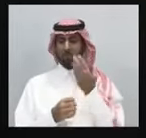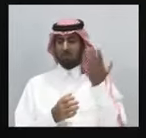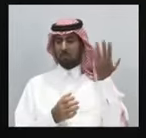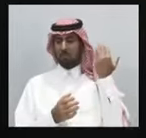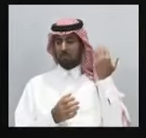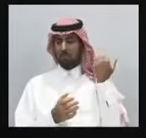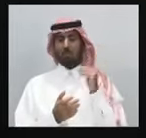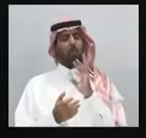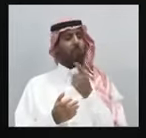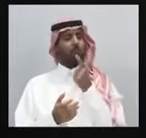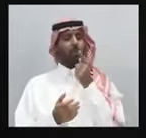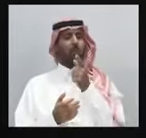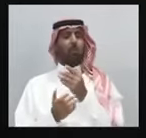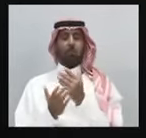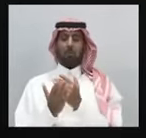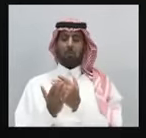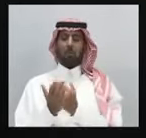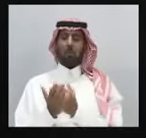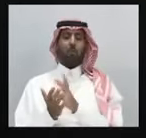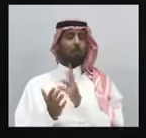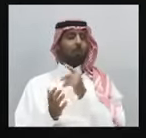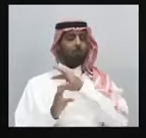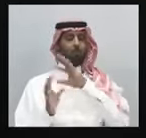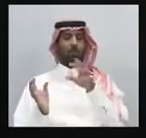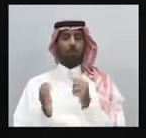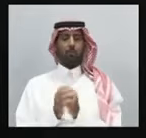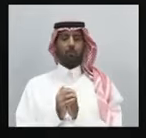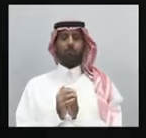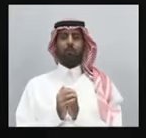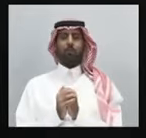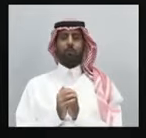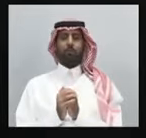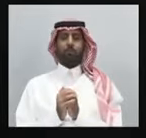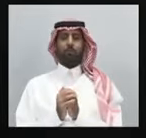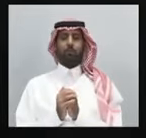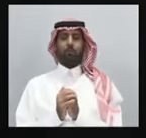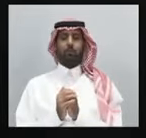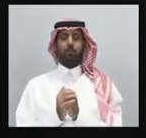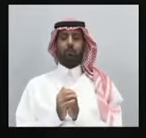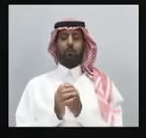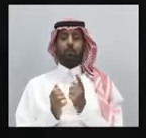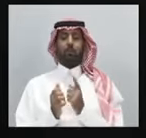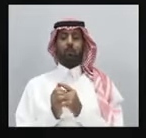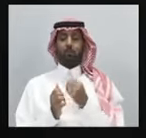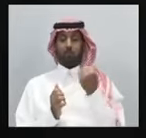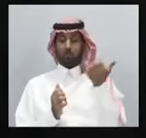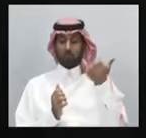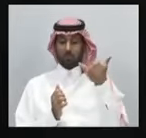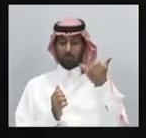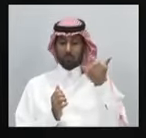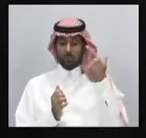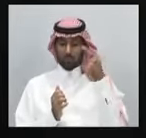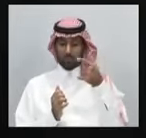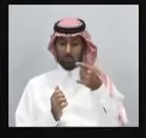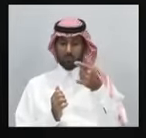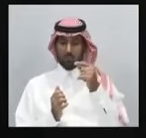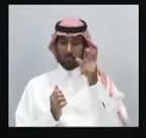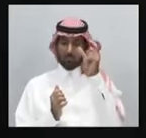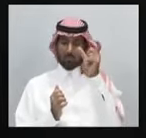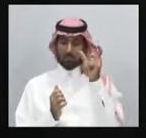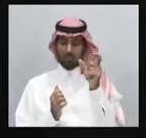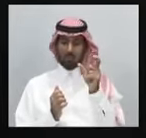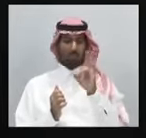experience, your awards, and your skills. And one important part, order is